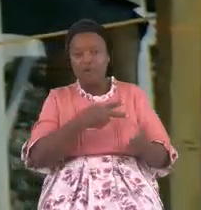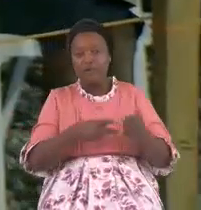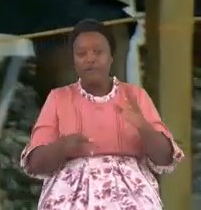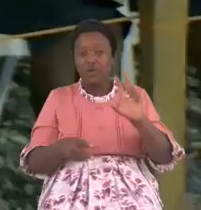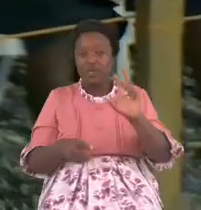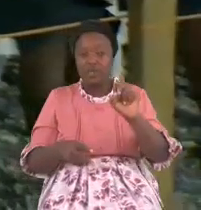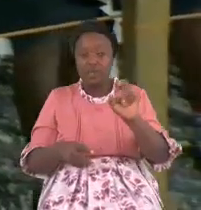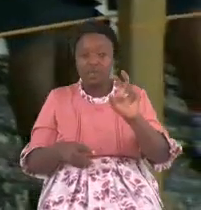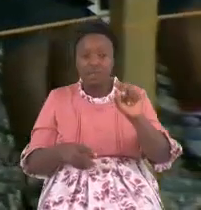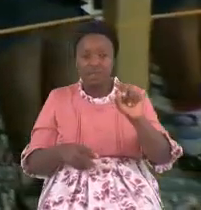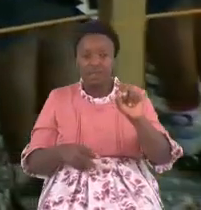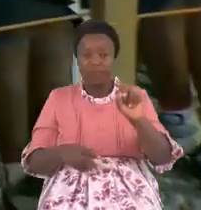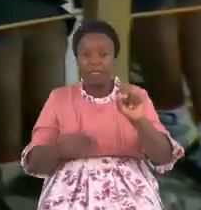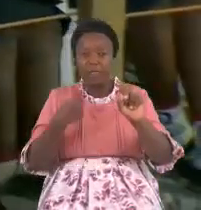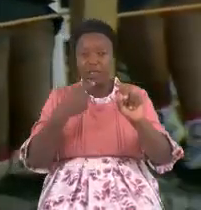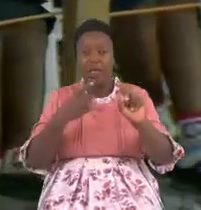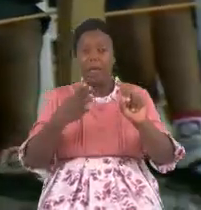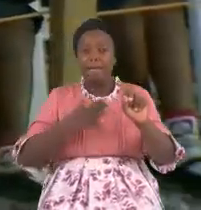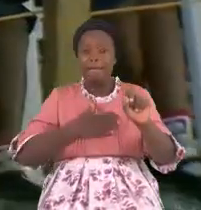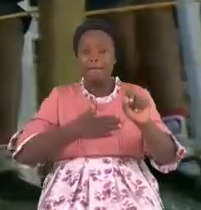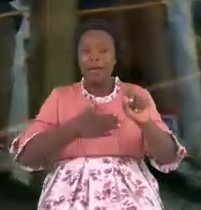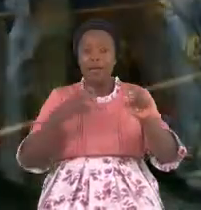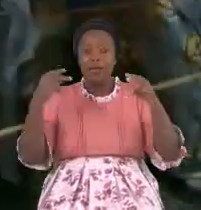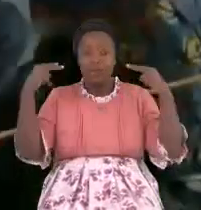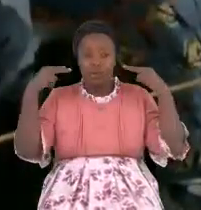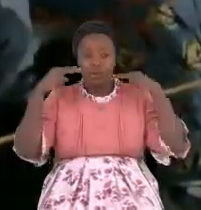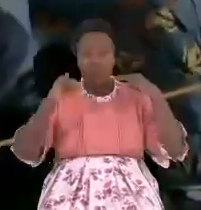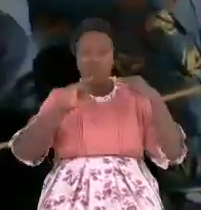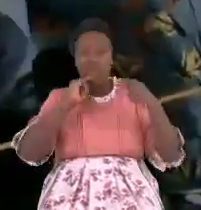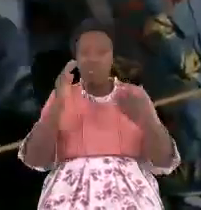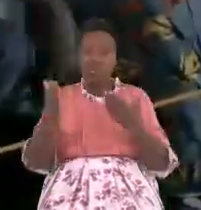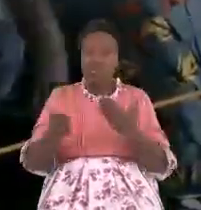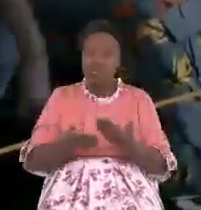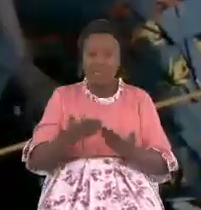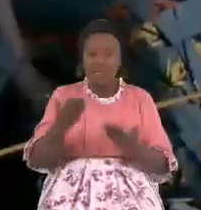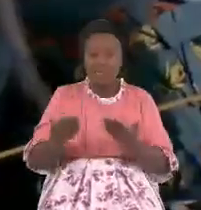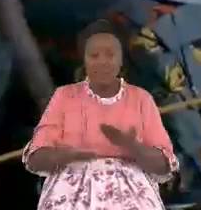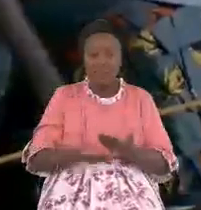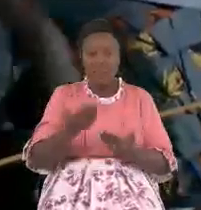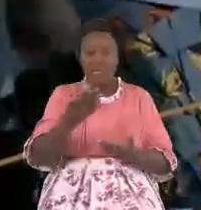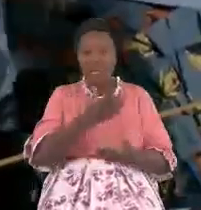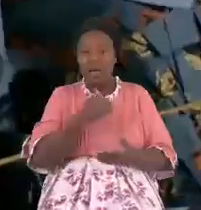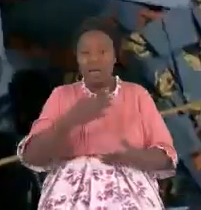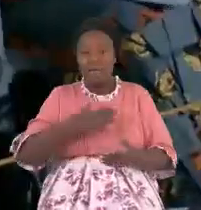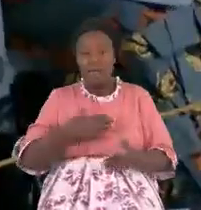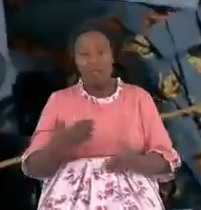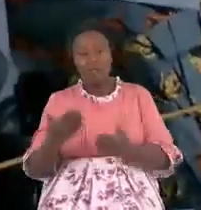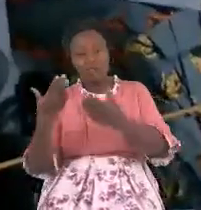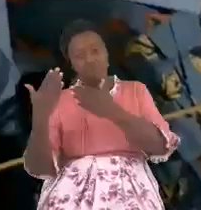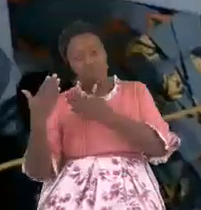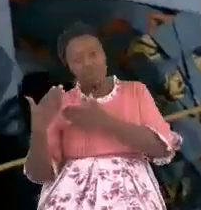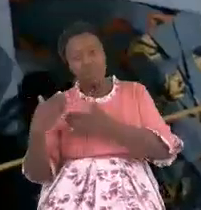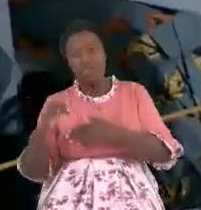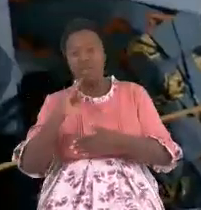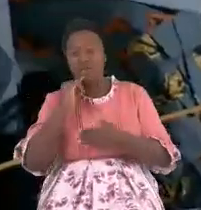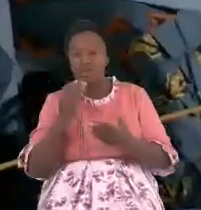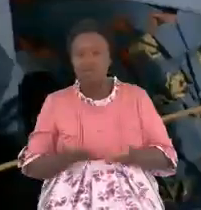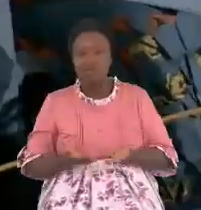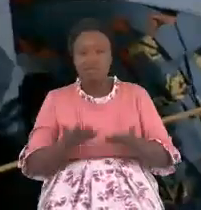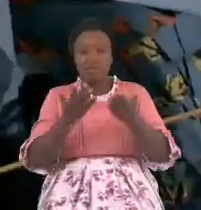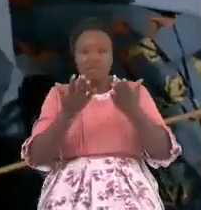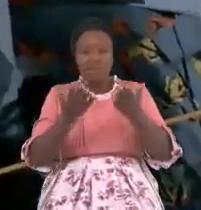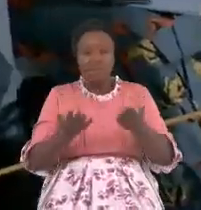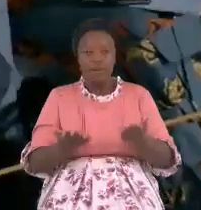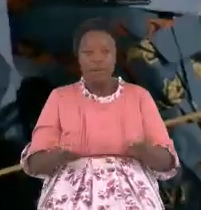yoke is easy and my body is light